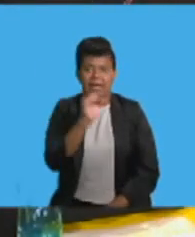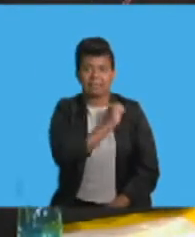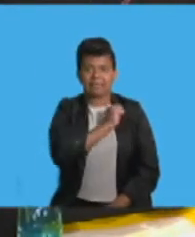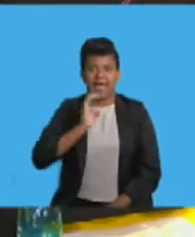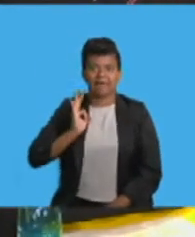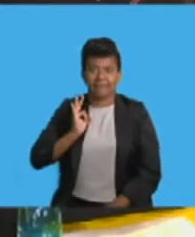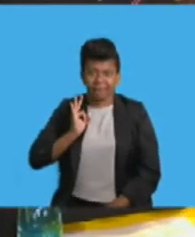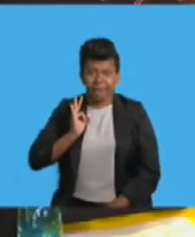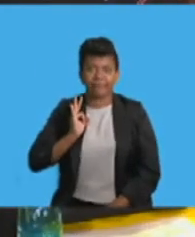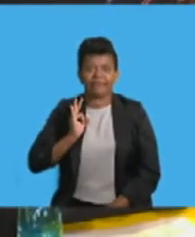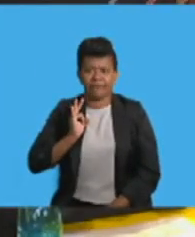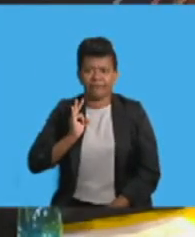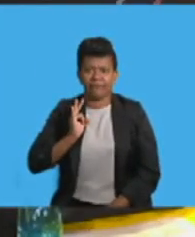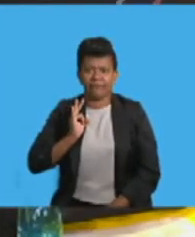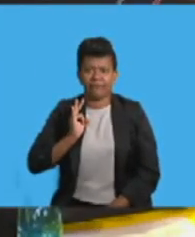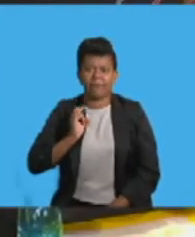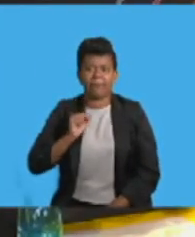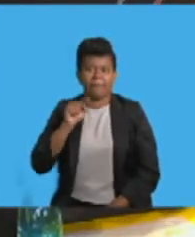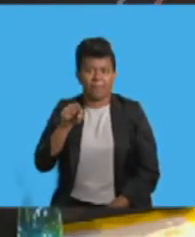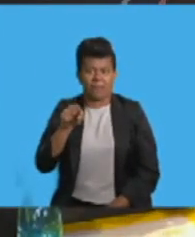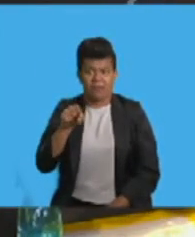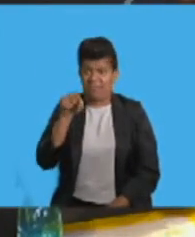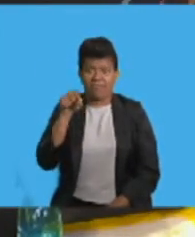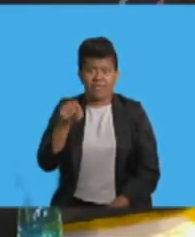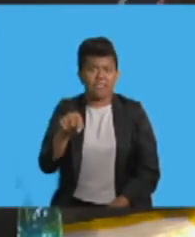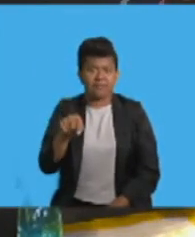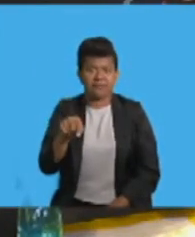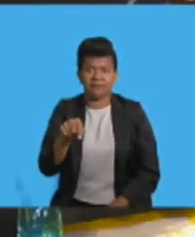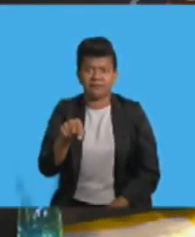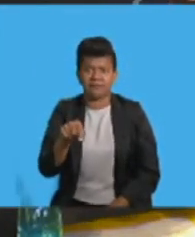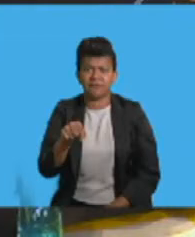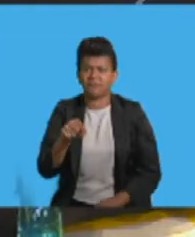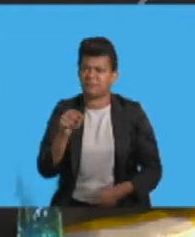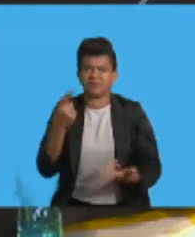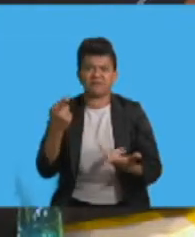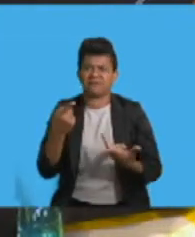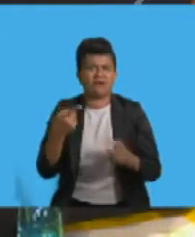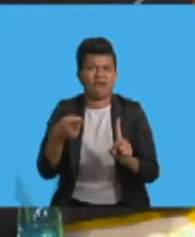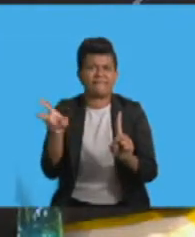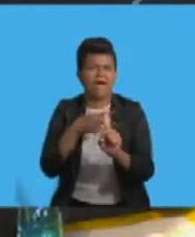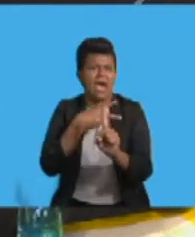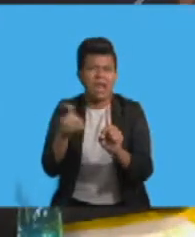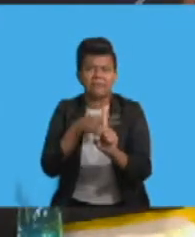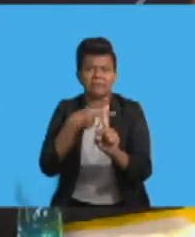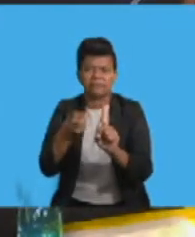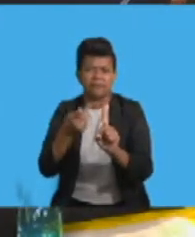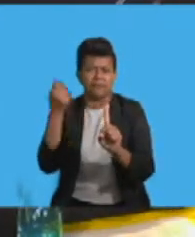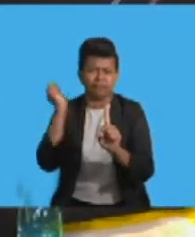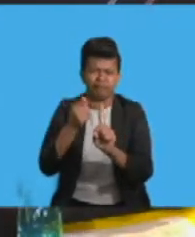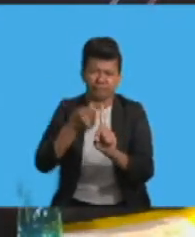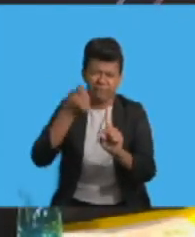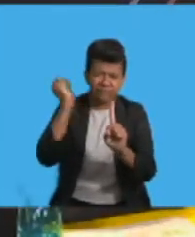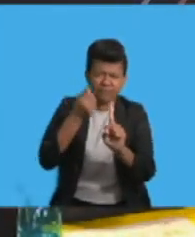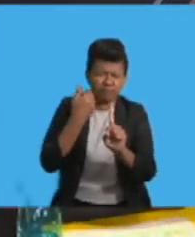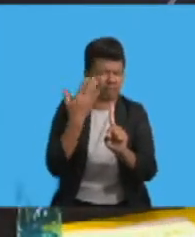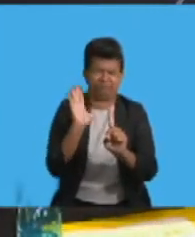a zero tolerance on brutality. And that, Honourable Speaker,